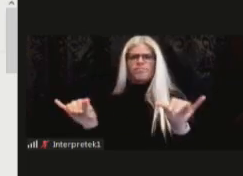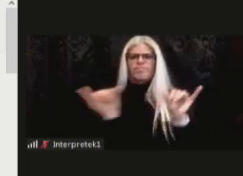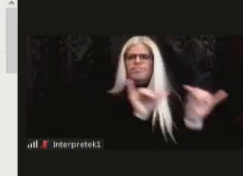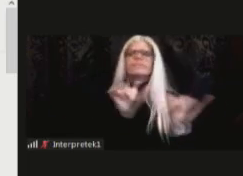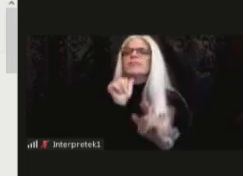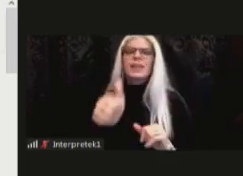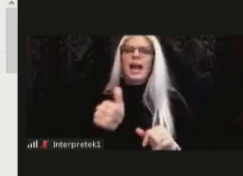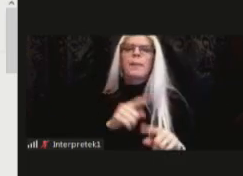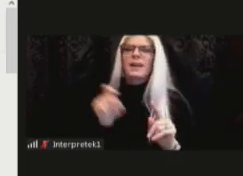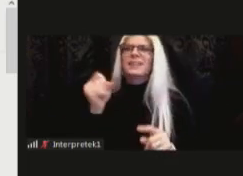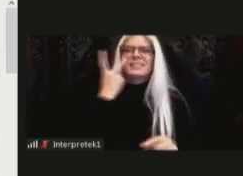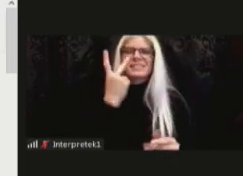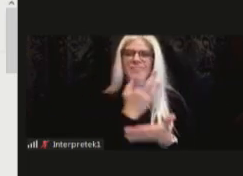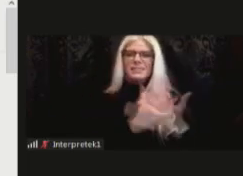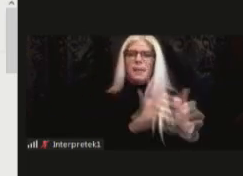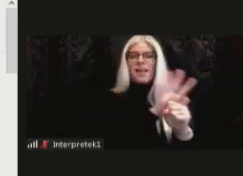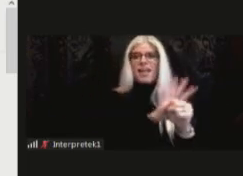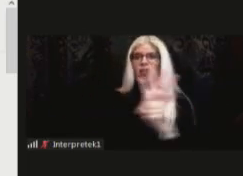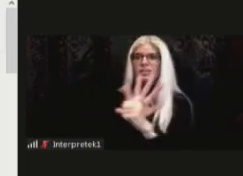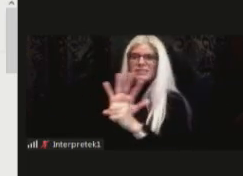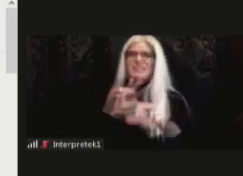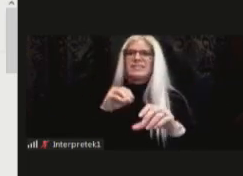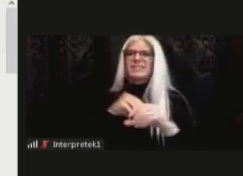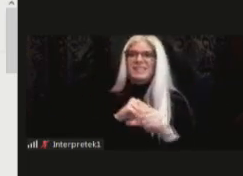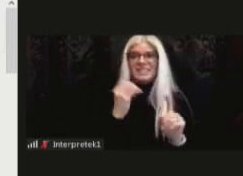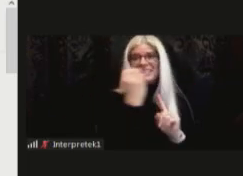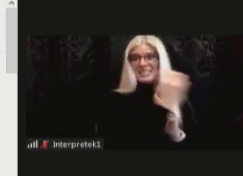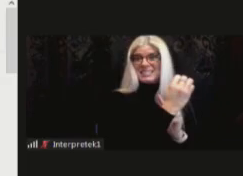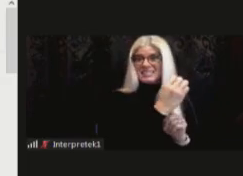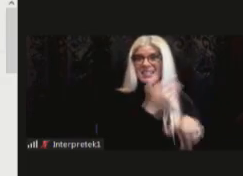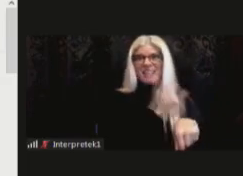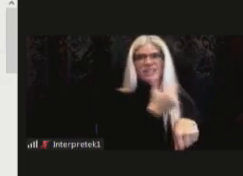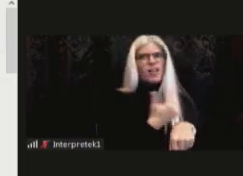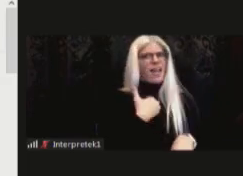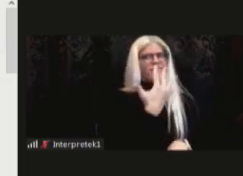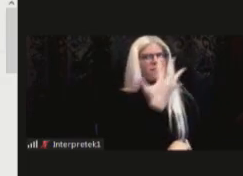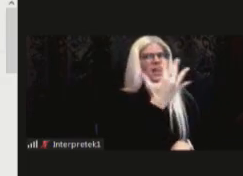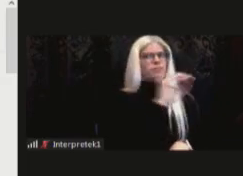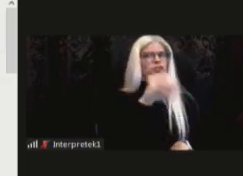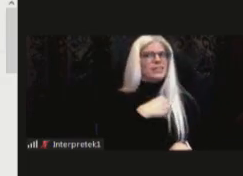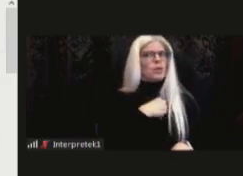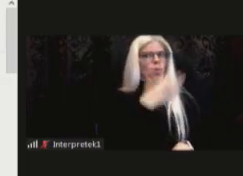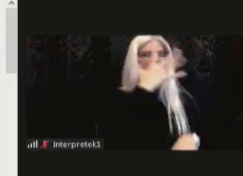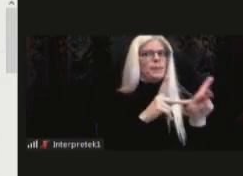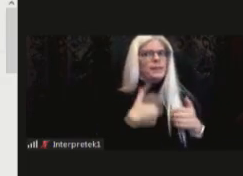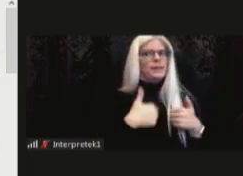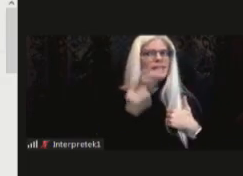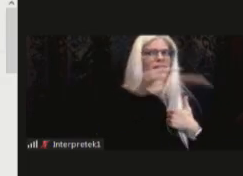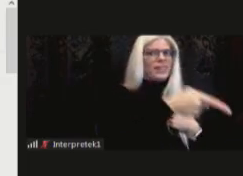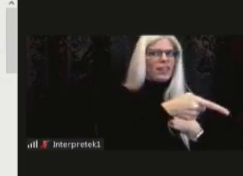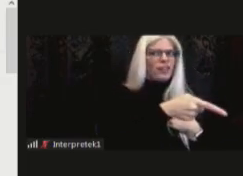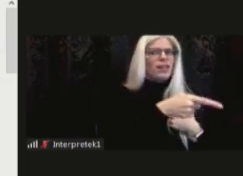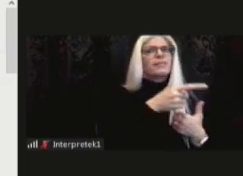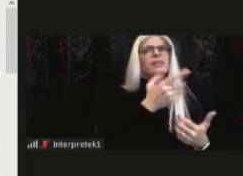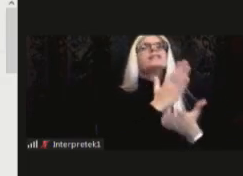mean, some of these areas in East Gainesville have 5% white people, white households. Some of the areas